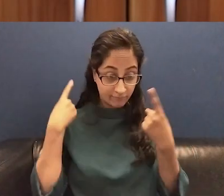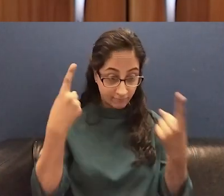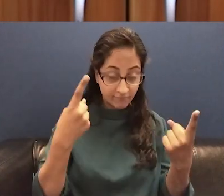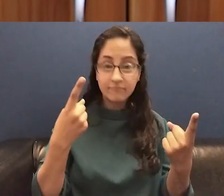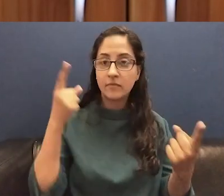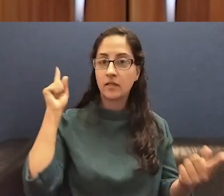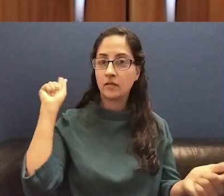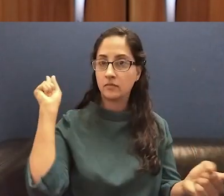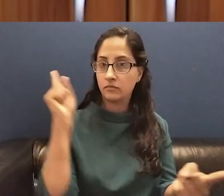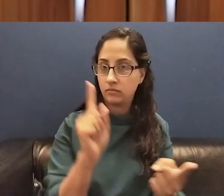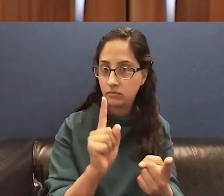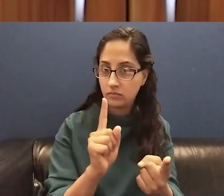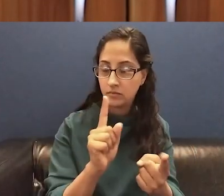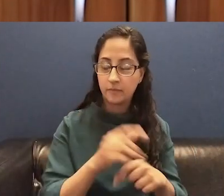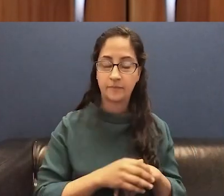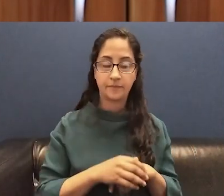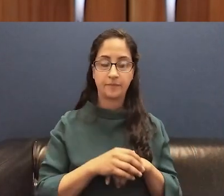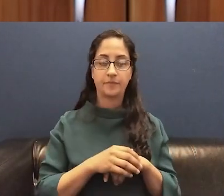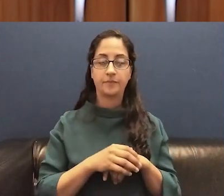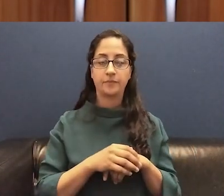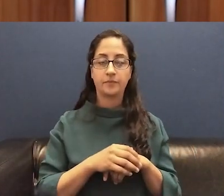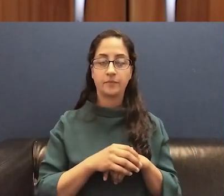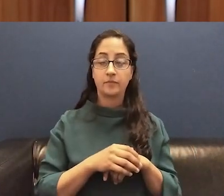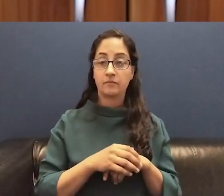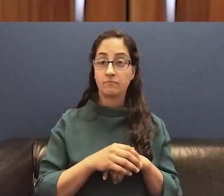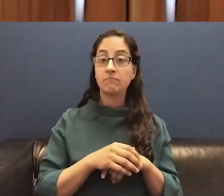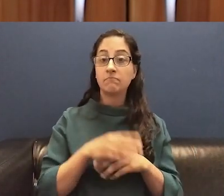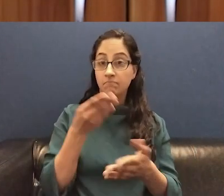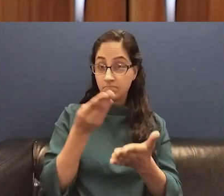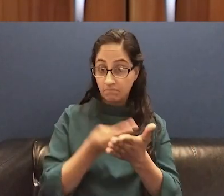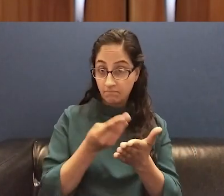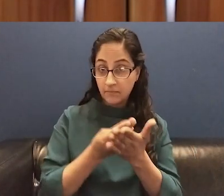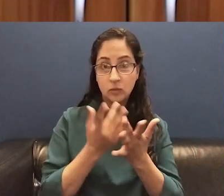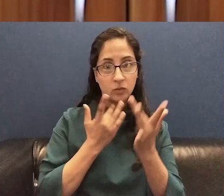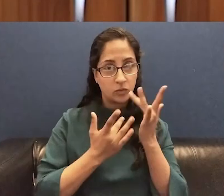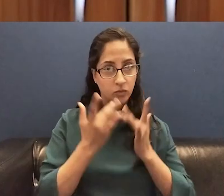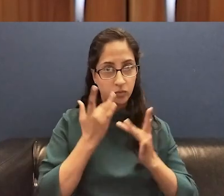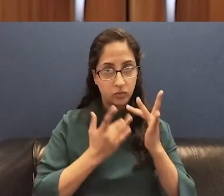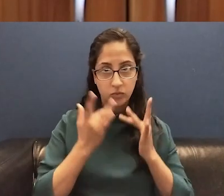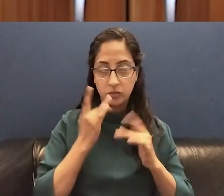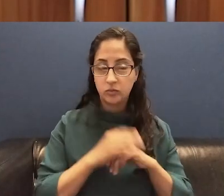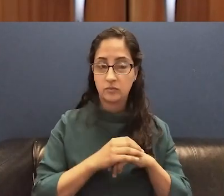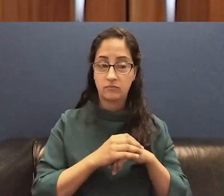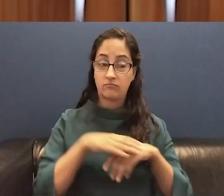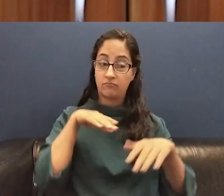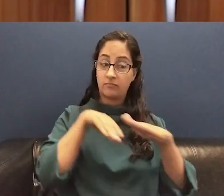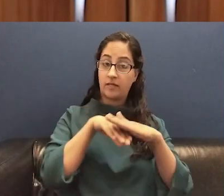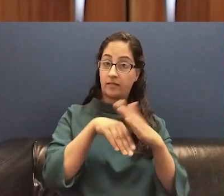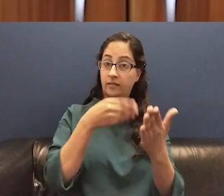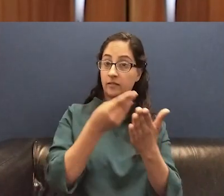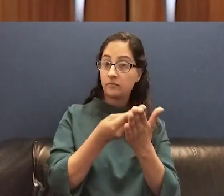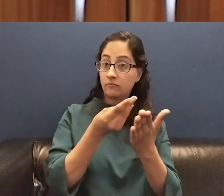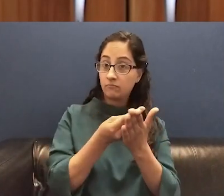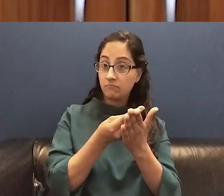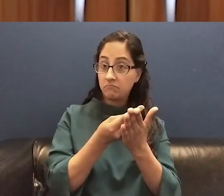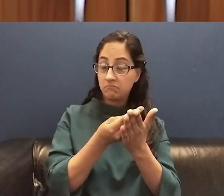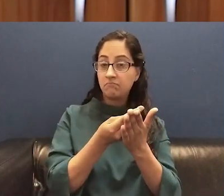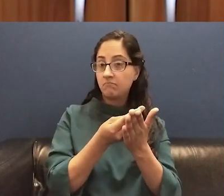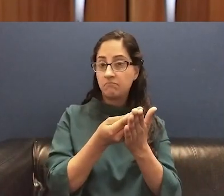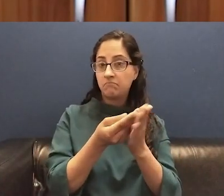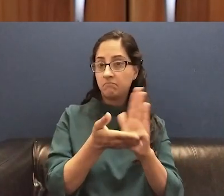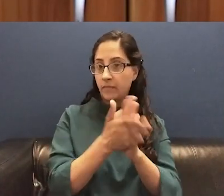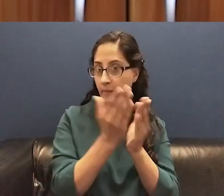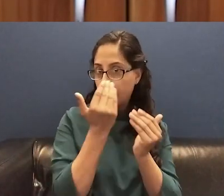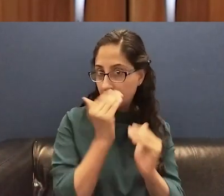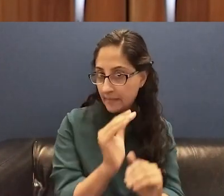in the country became very much limited. And the fact that education facilities, which